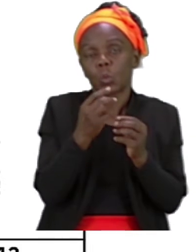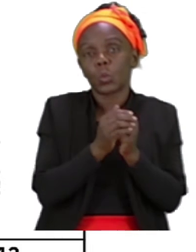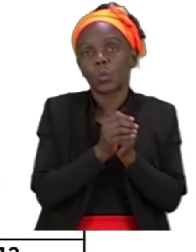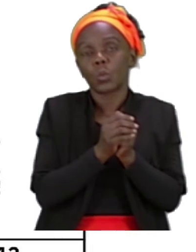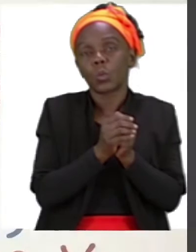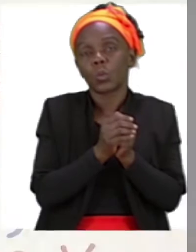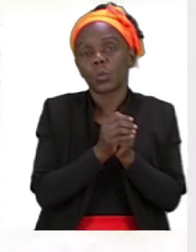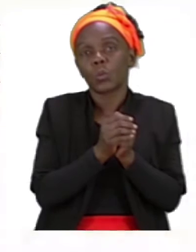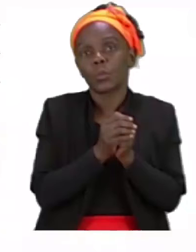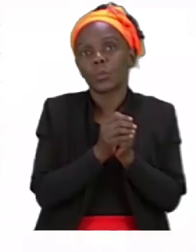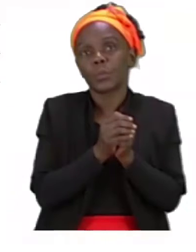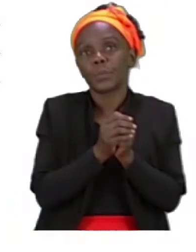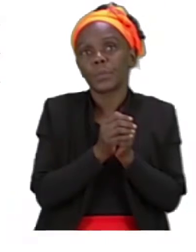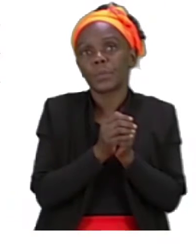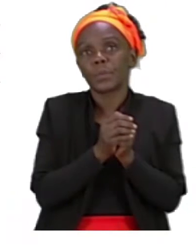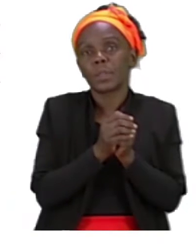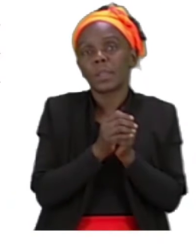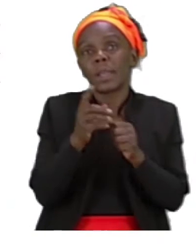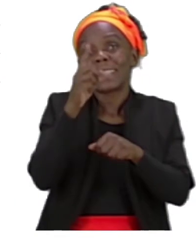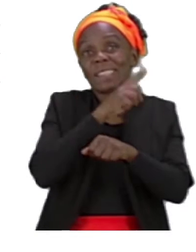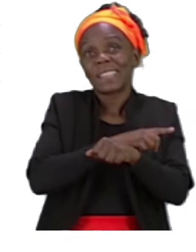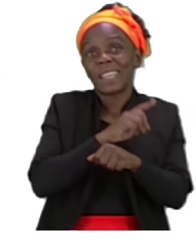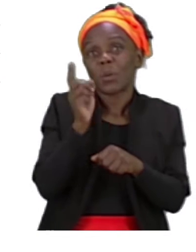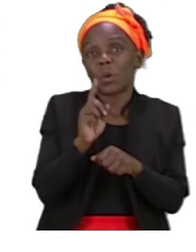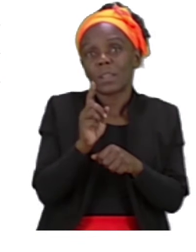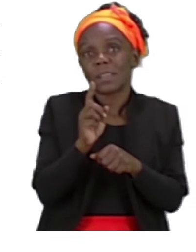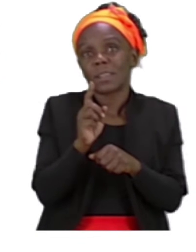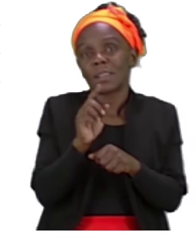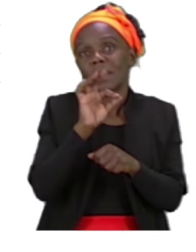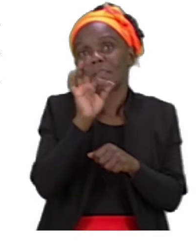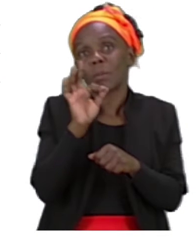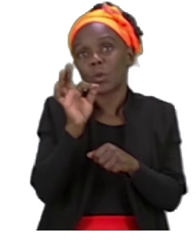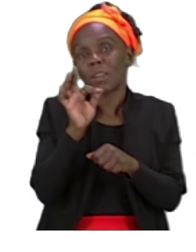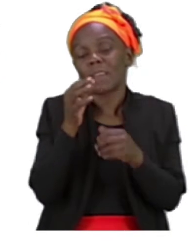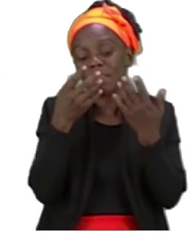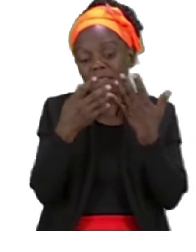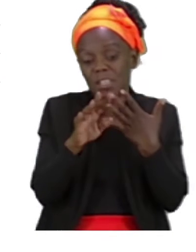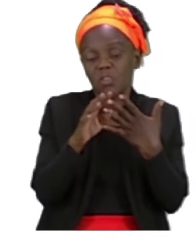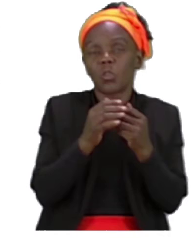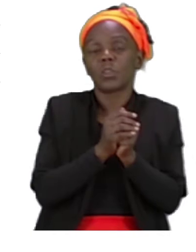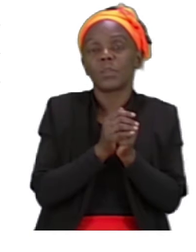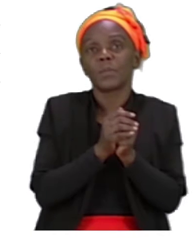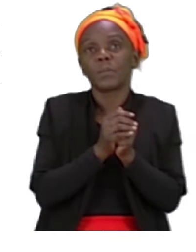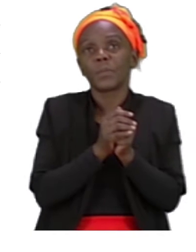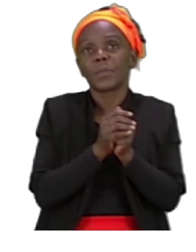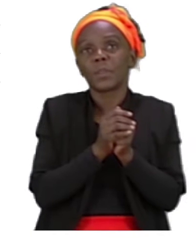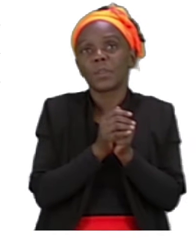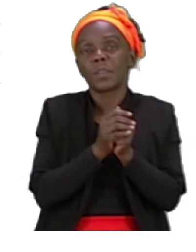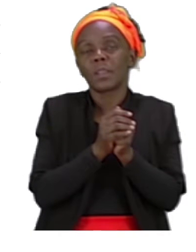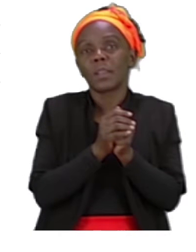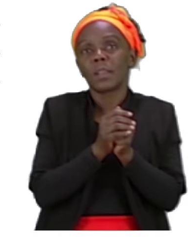what day did February finish on? What day did